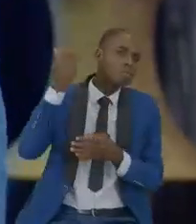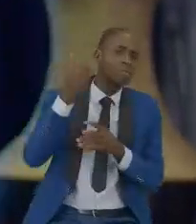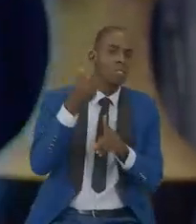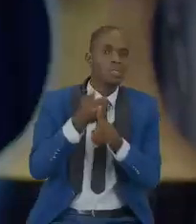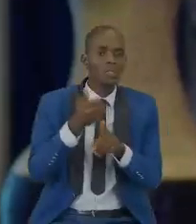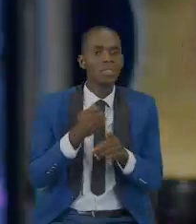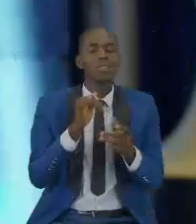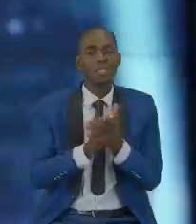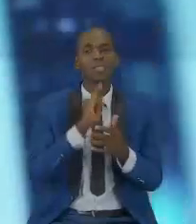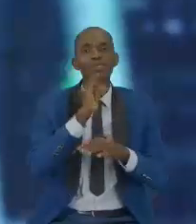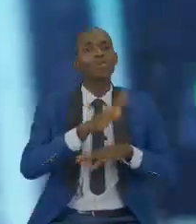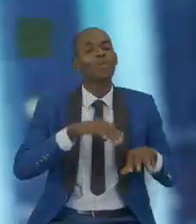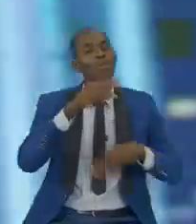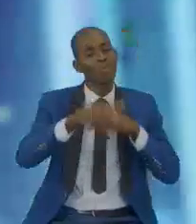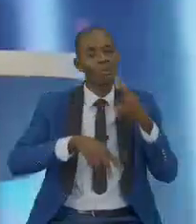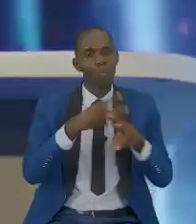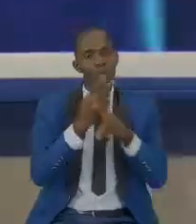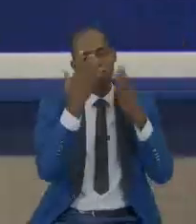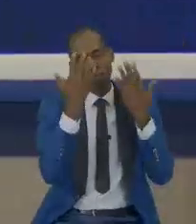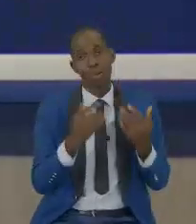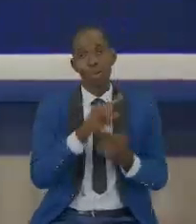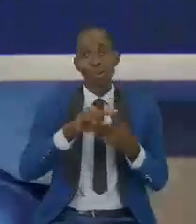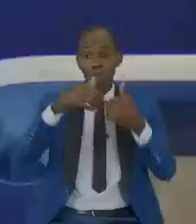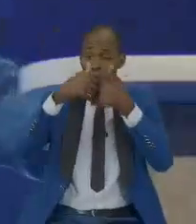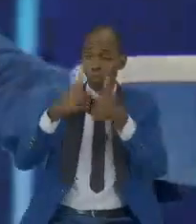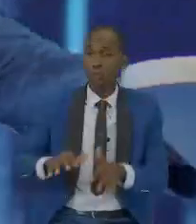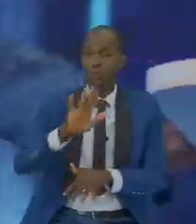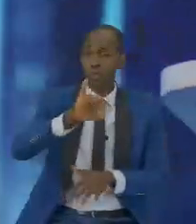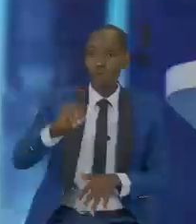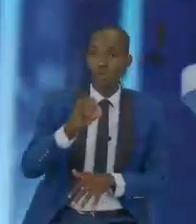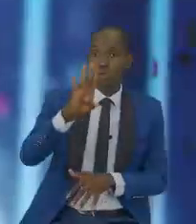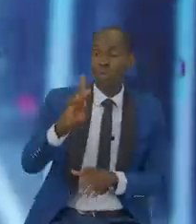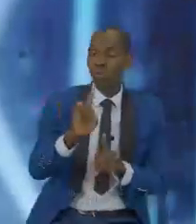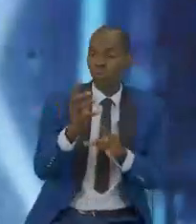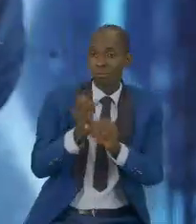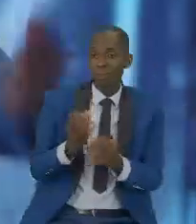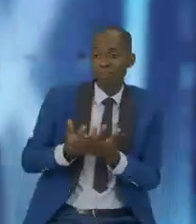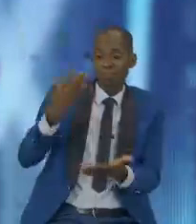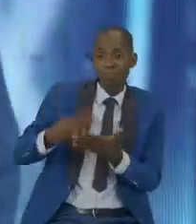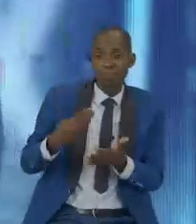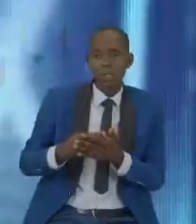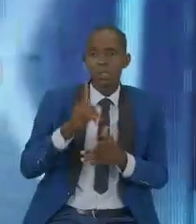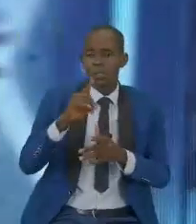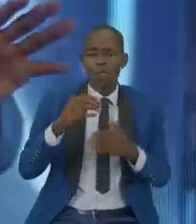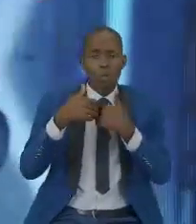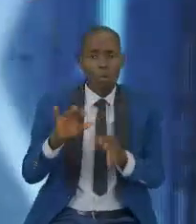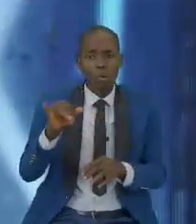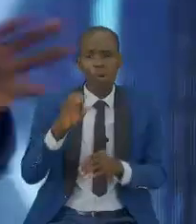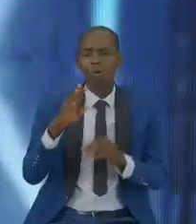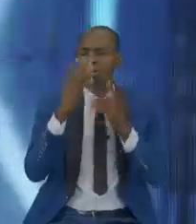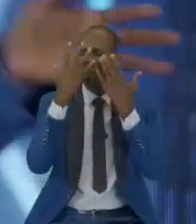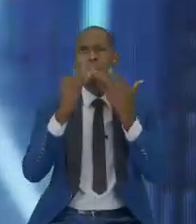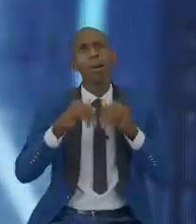world. When you lost a job, you almost died, and you say, how am I going to live now? No joy,